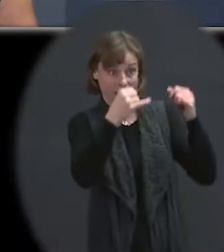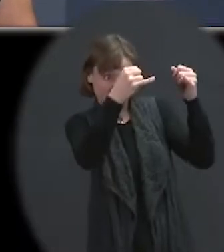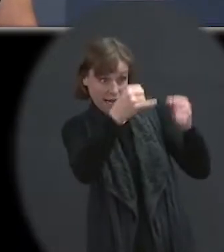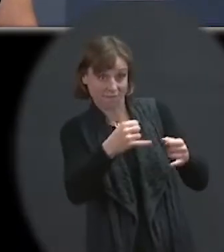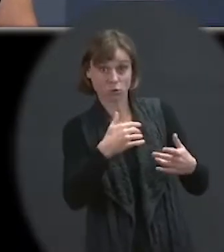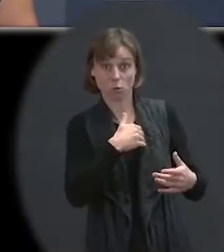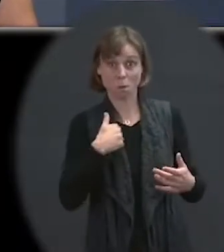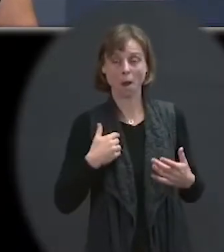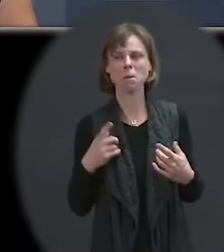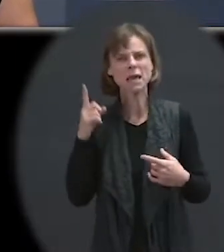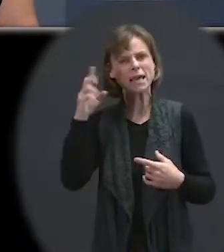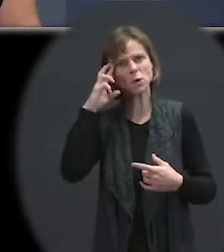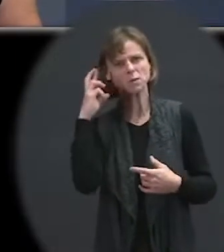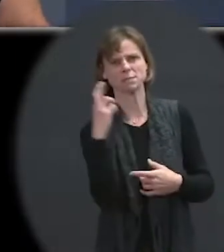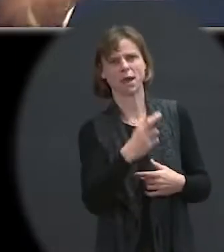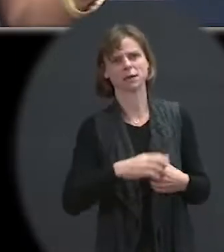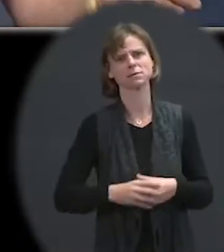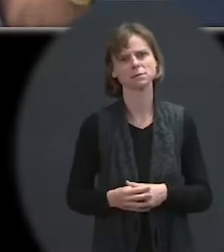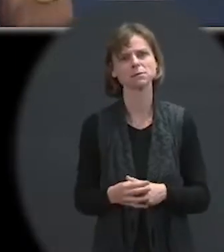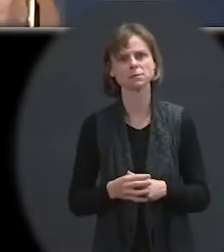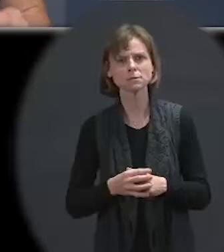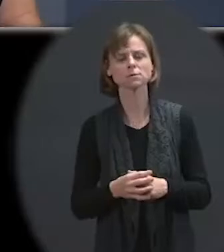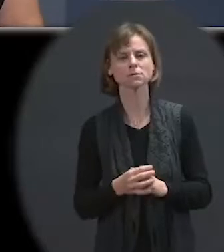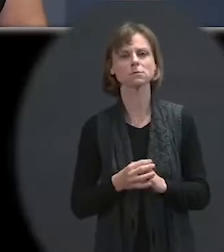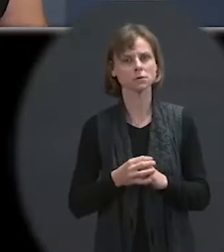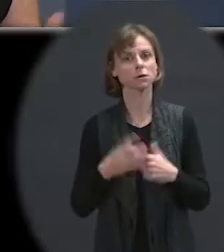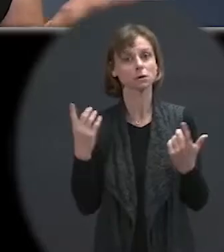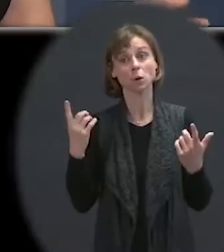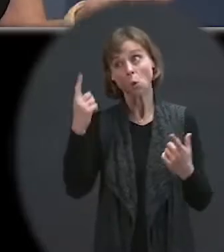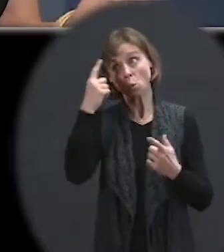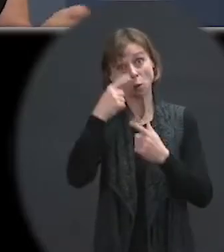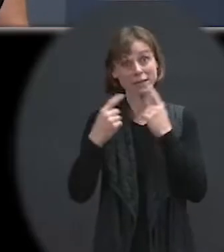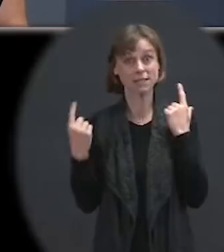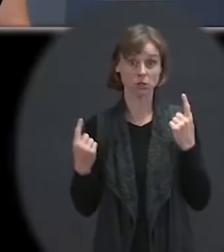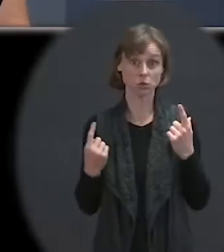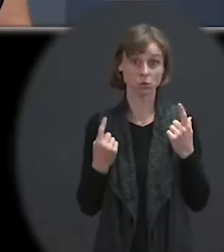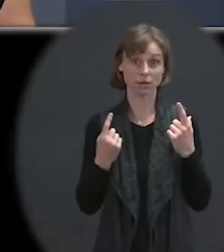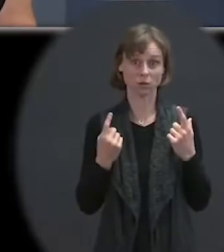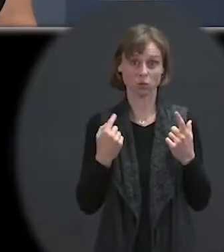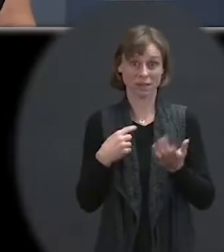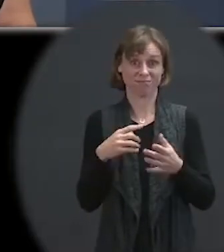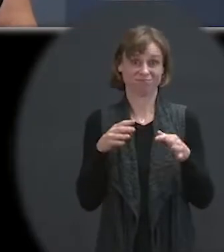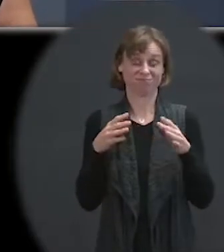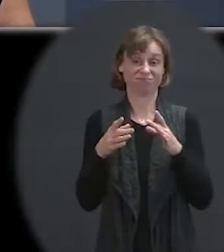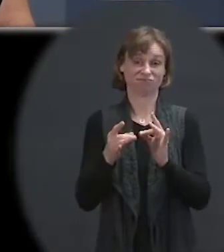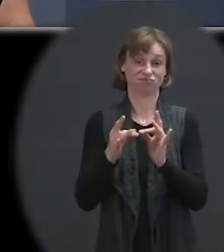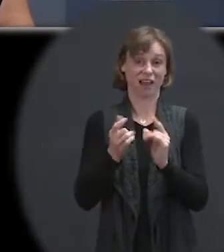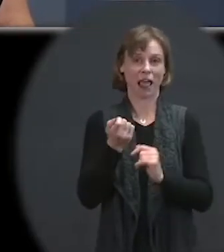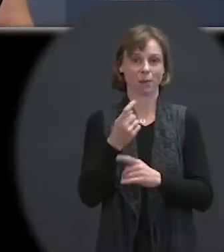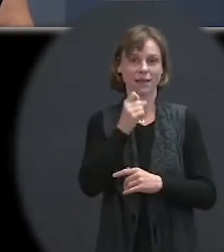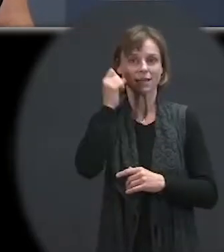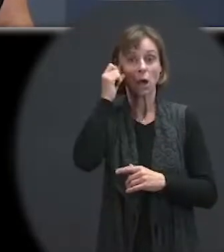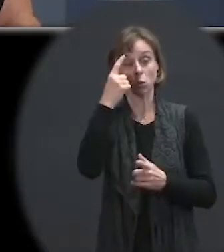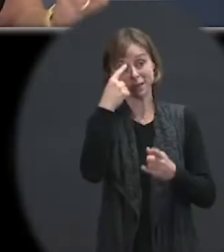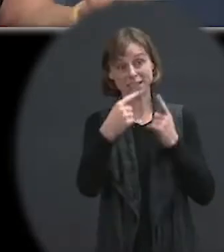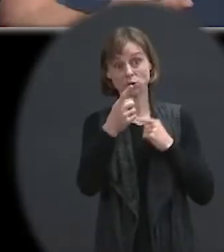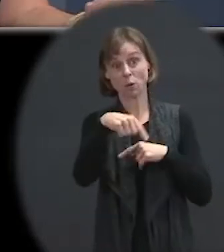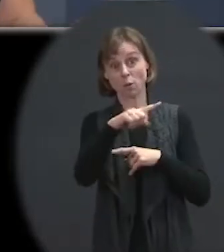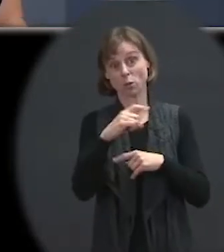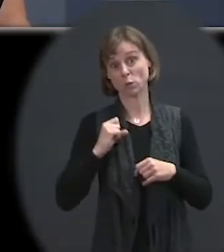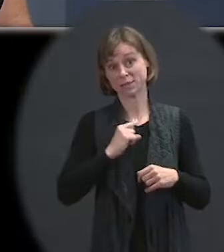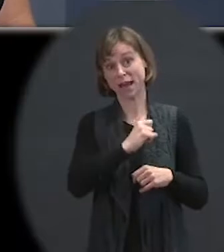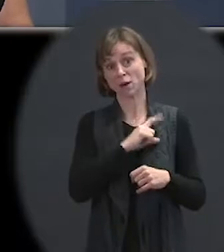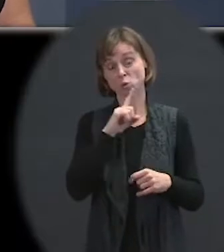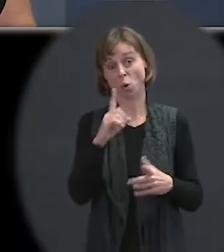he certainly respects that. We disagree, as we talked about a little bit yesterday, with the senators who have come out in